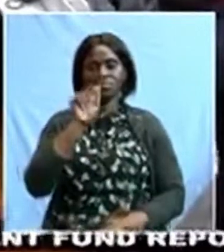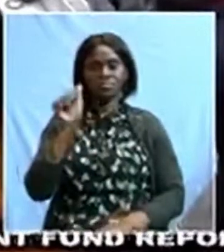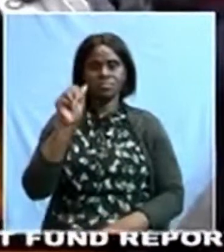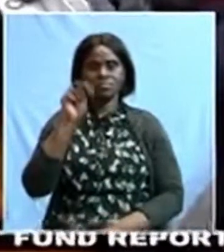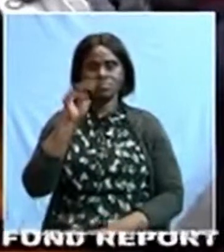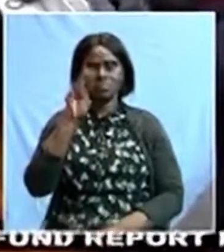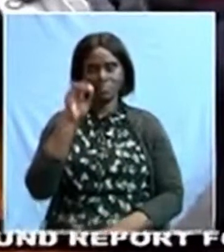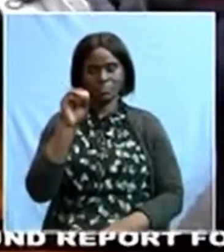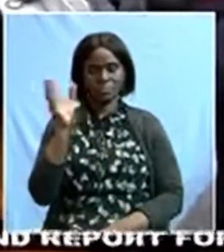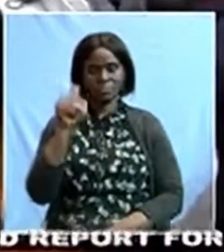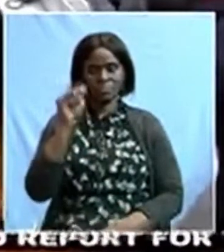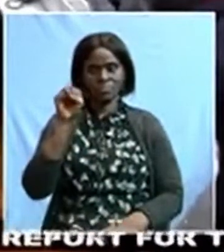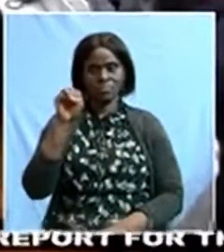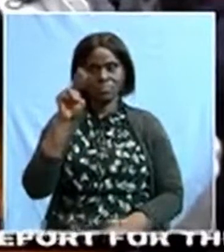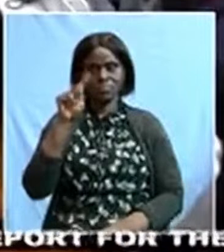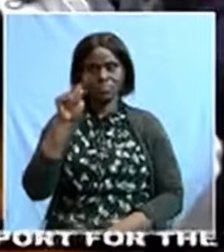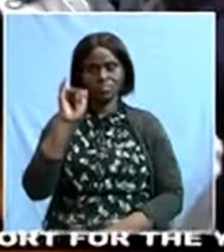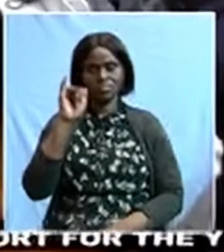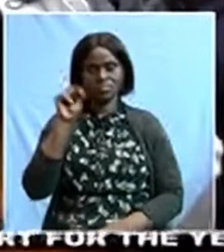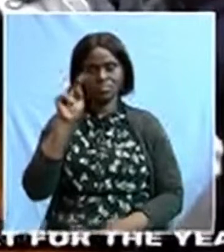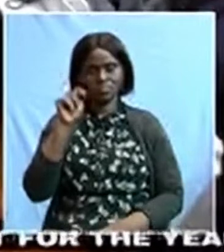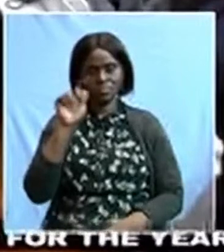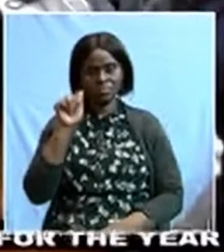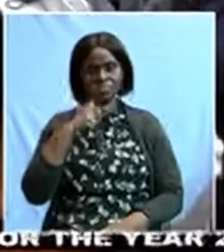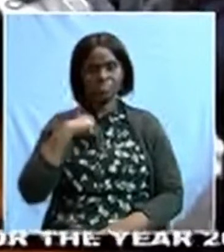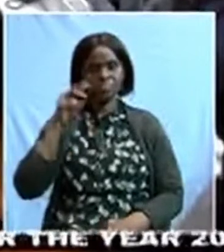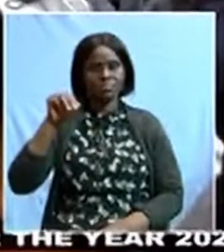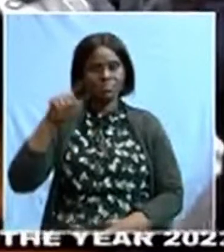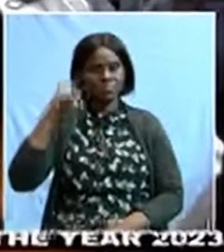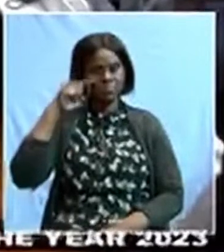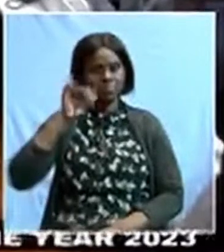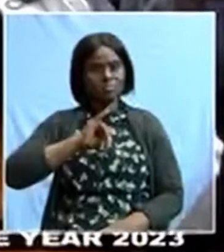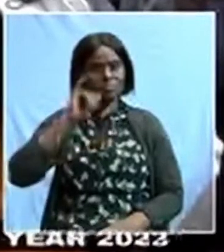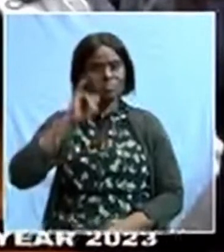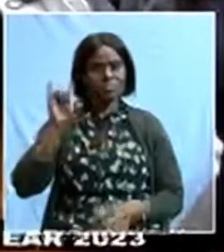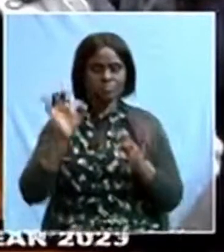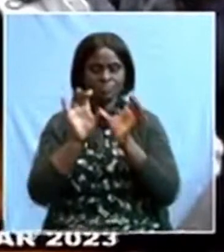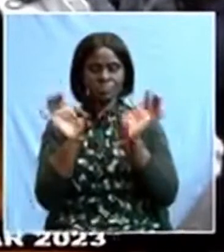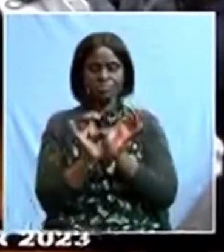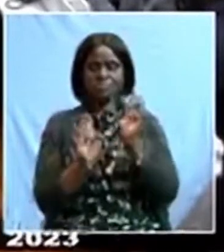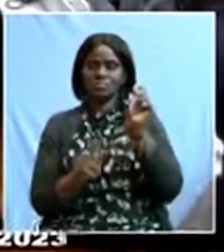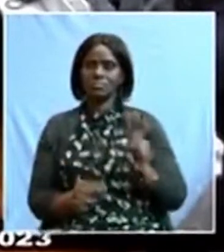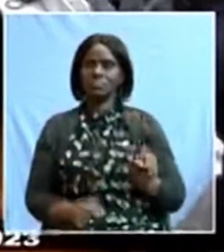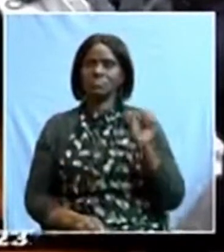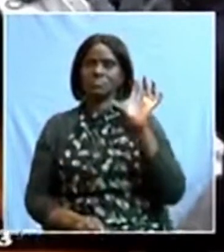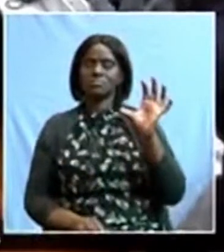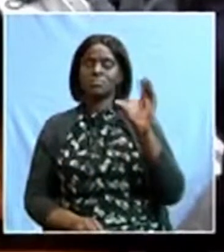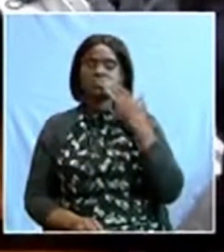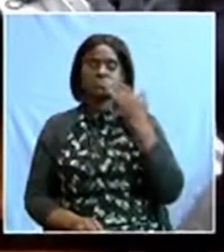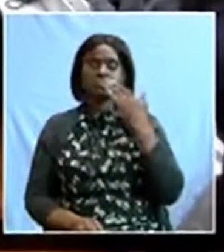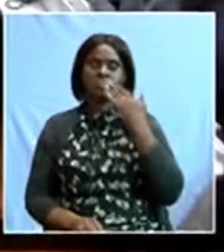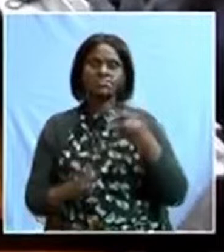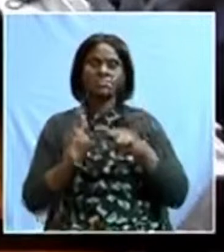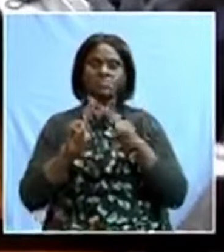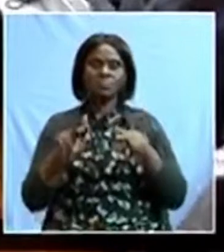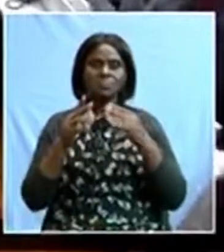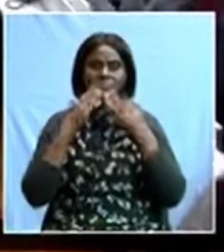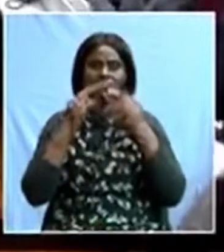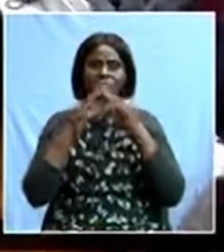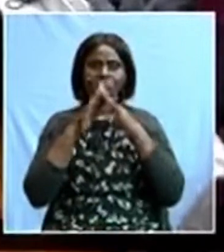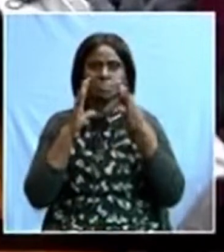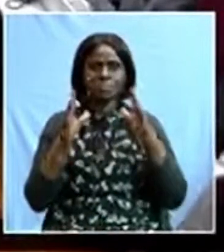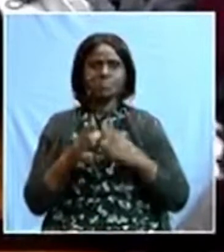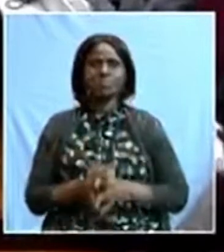Mutinta, Member of Parliament for Itezhi constituency in Southern Province. Thank you, Chair. Thank you so much.